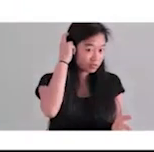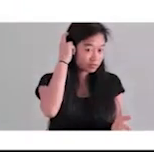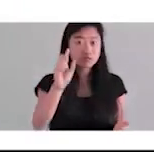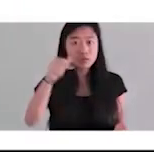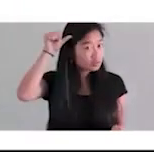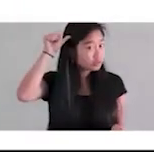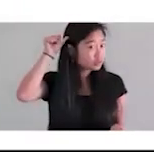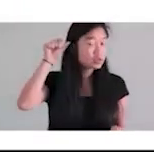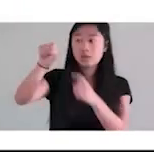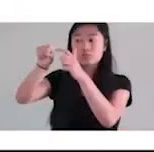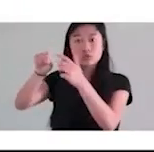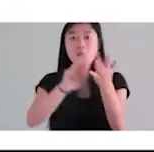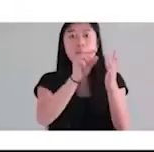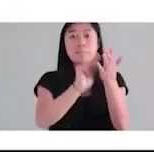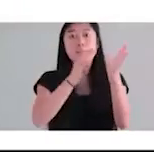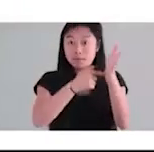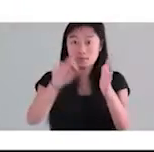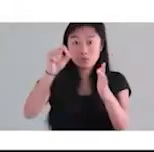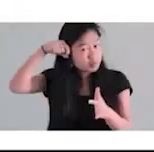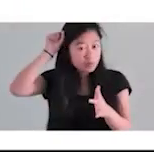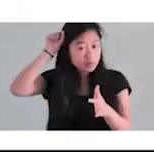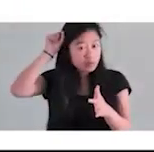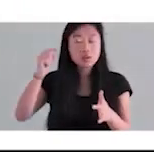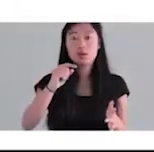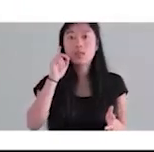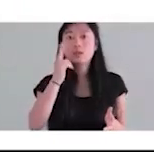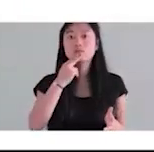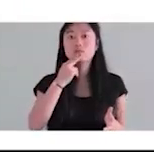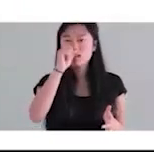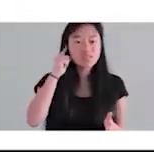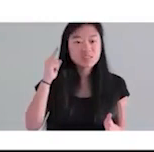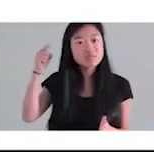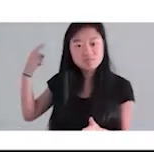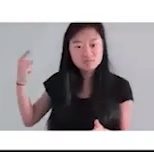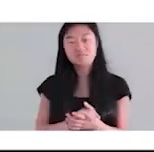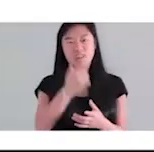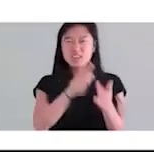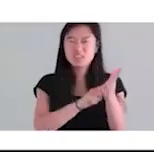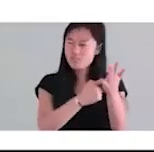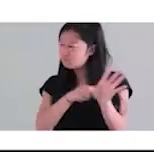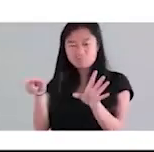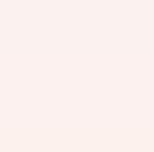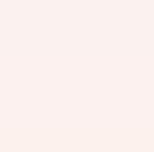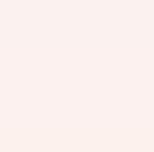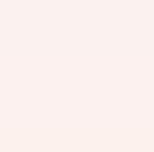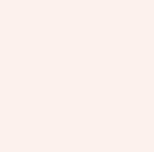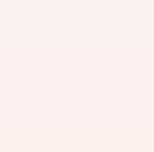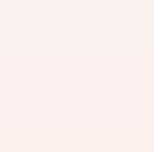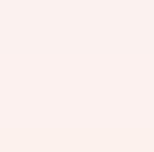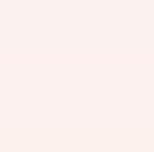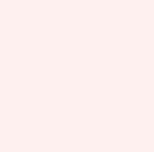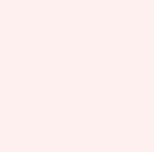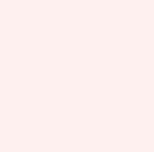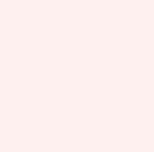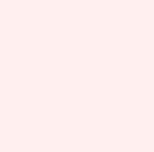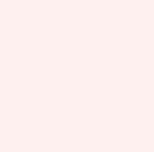hear again. Luckily for Jerry, the doctors helped him, and now he has a cochlear implant.